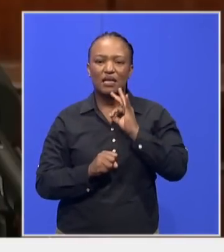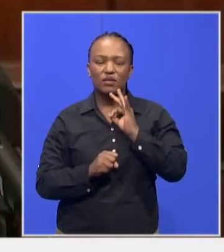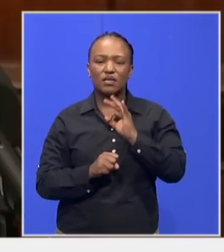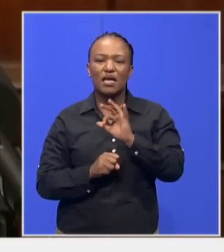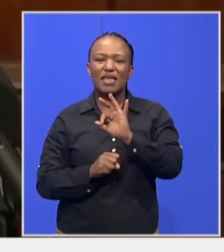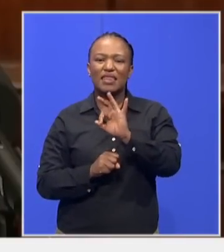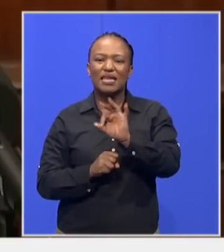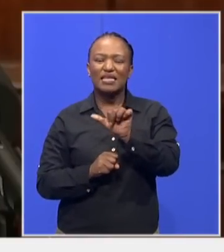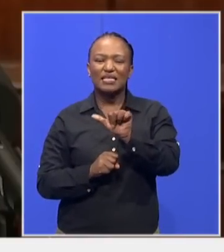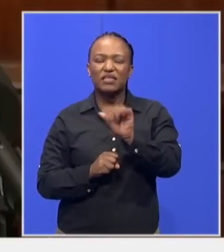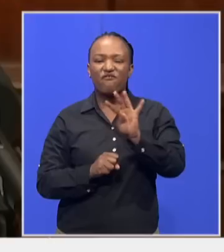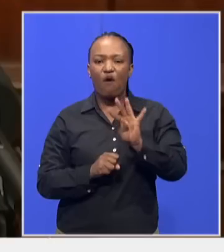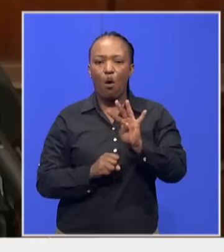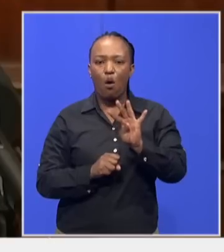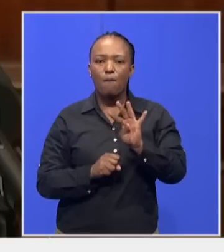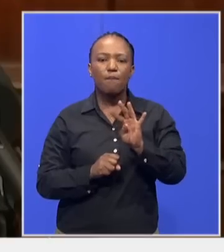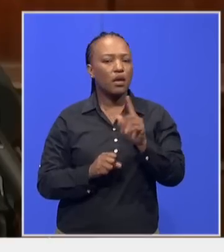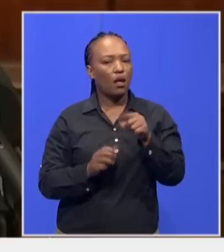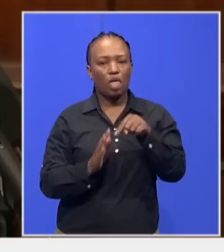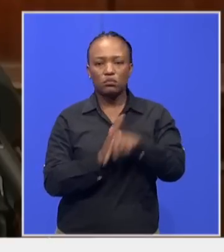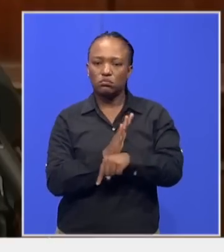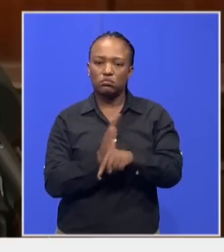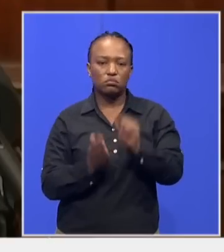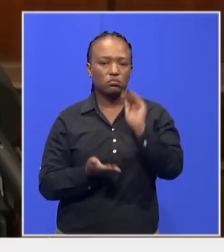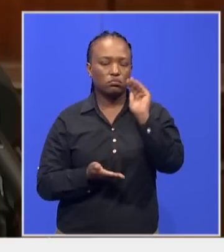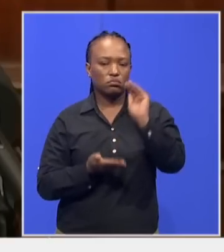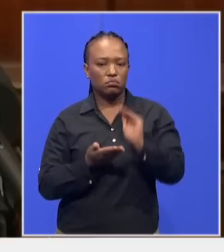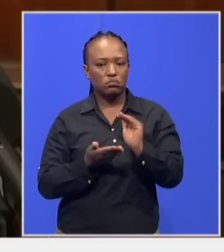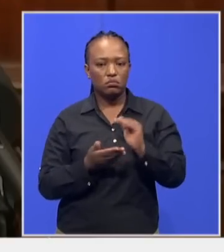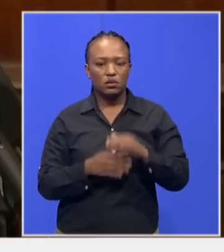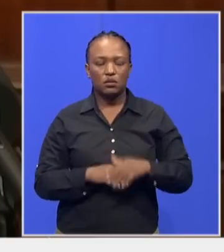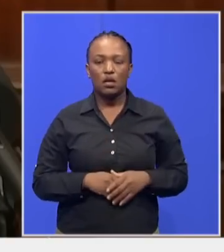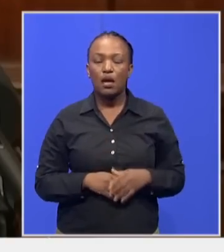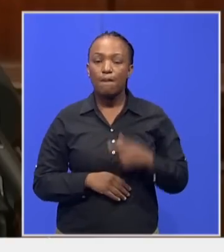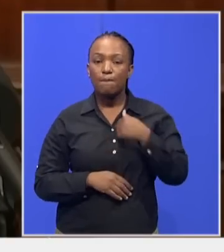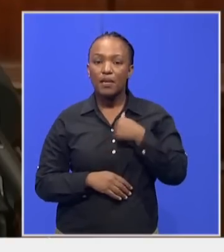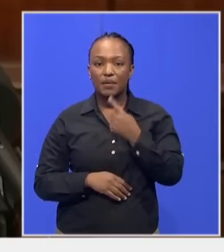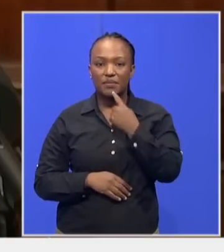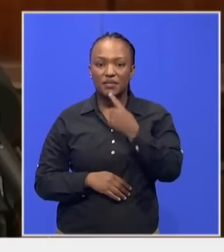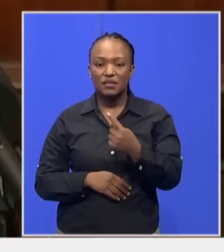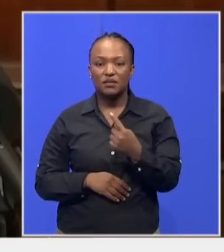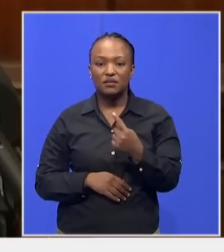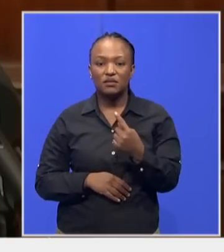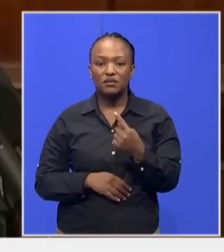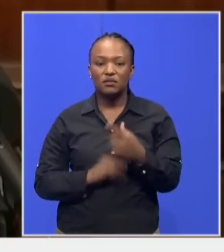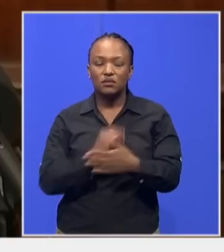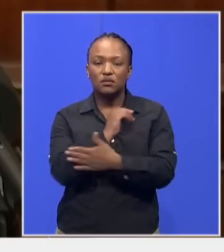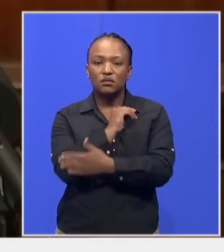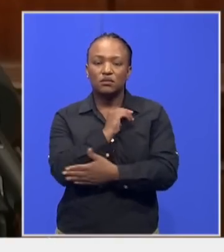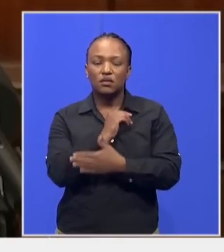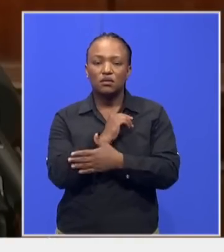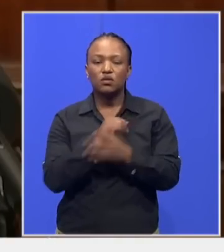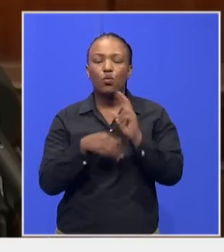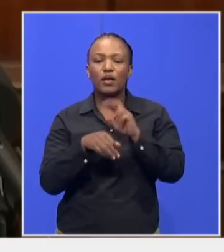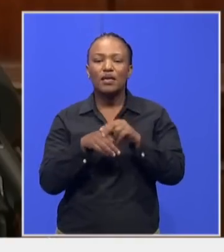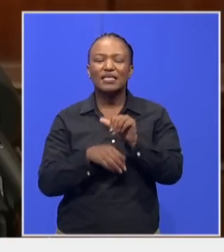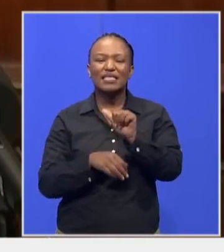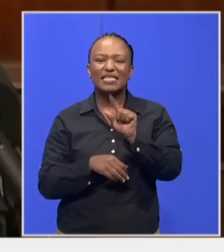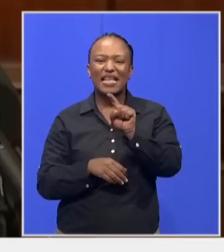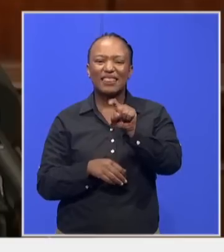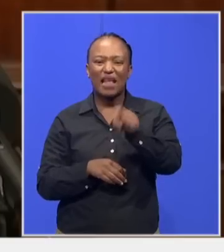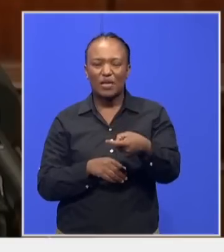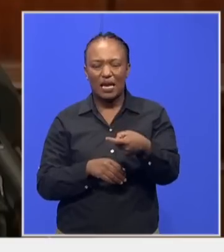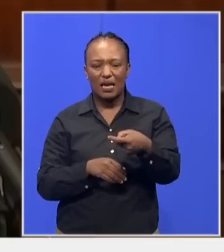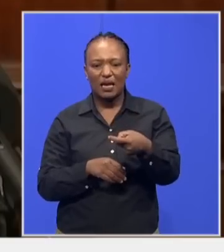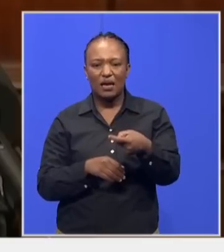3,654 of installed megawatts. When in fact I'm standing before you, I'm saying that the country is short of 6,000 megawatts just to break even.